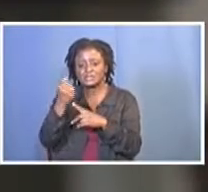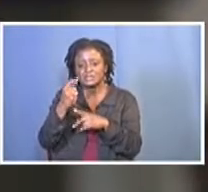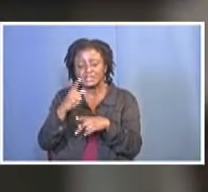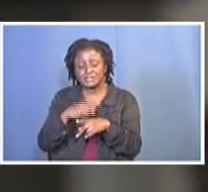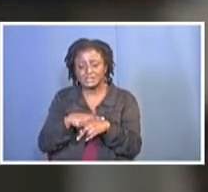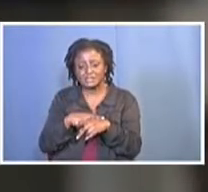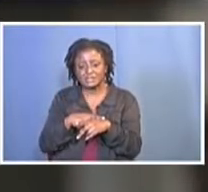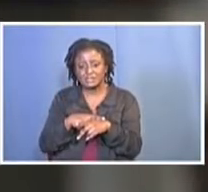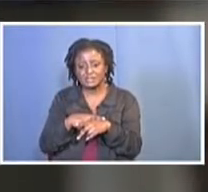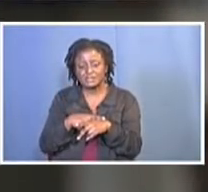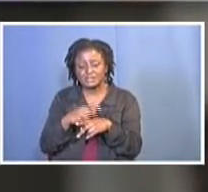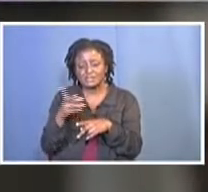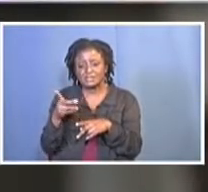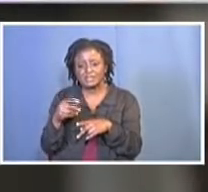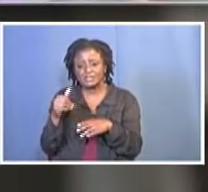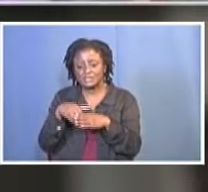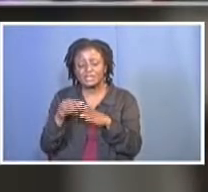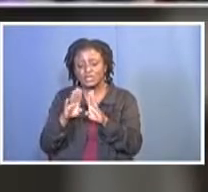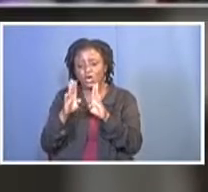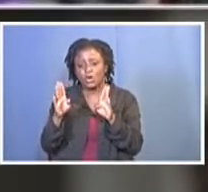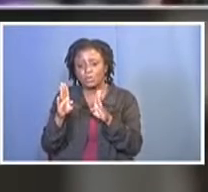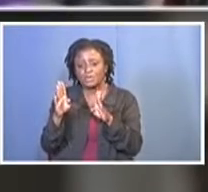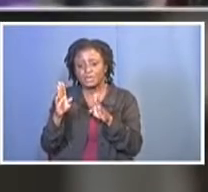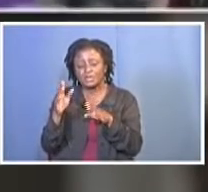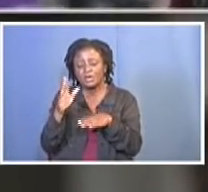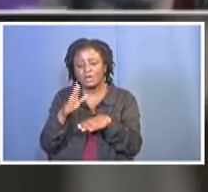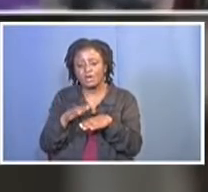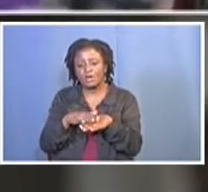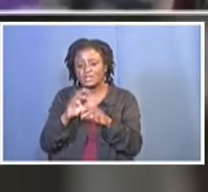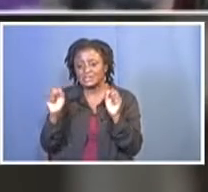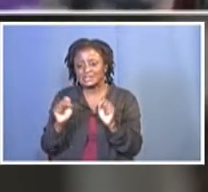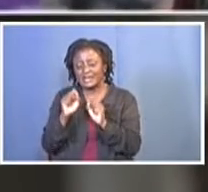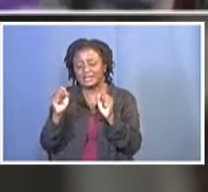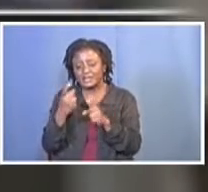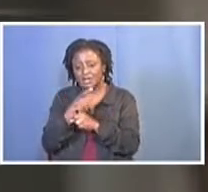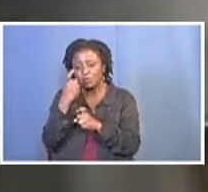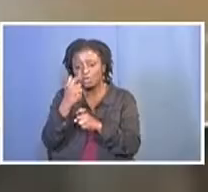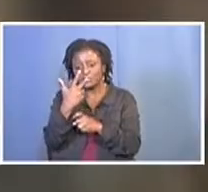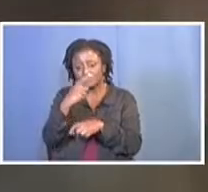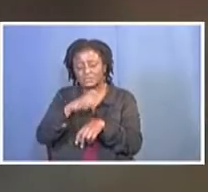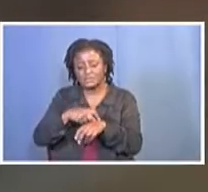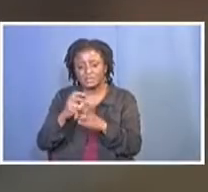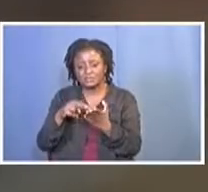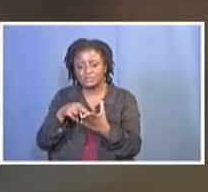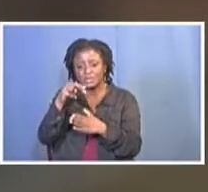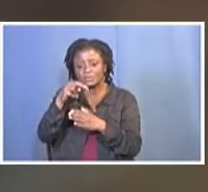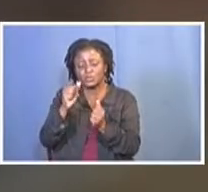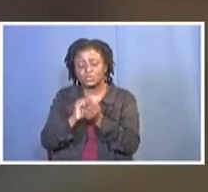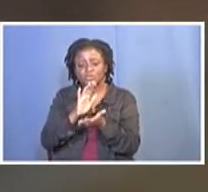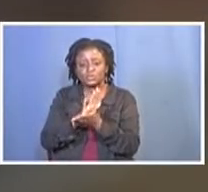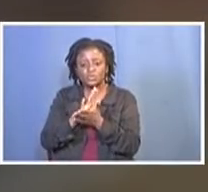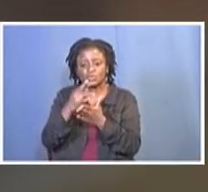Dragons at the UND Open in Grand Forks on Saturday. He won the triple jump with a school record of